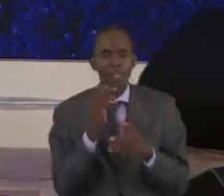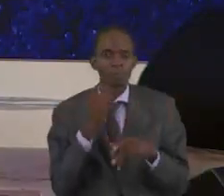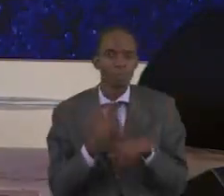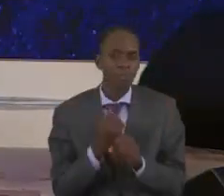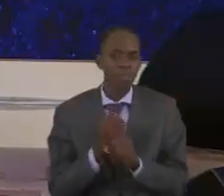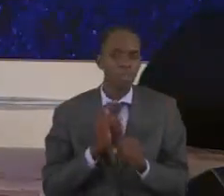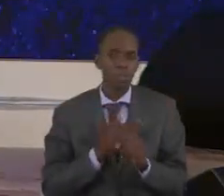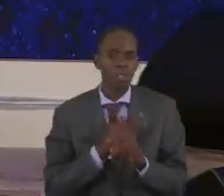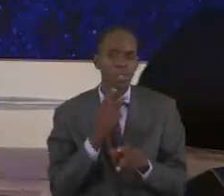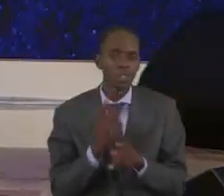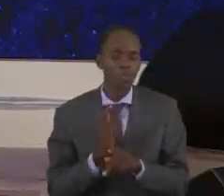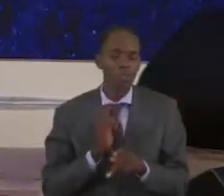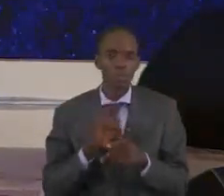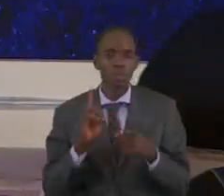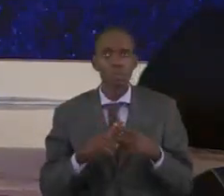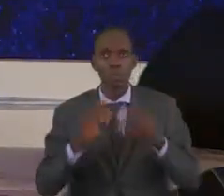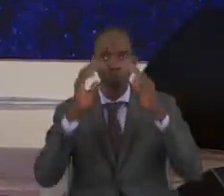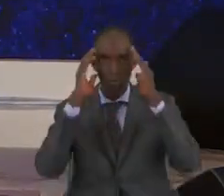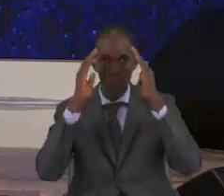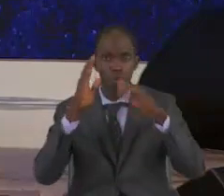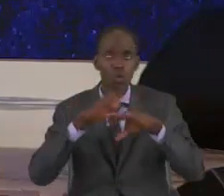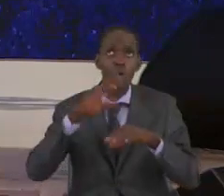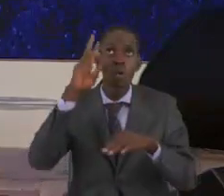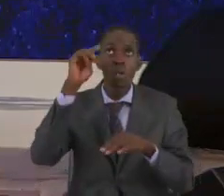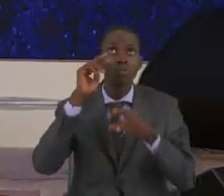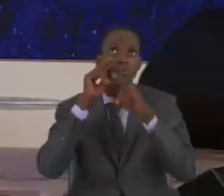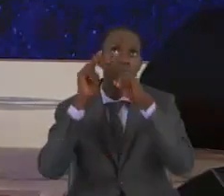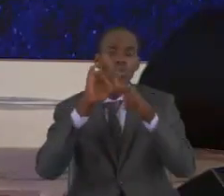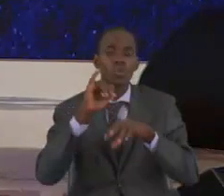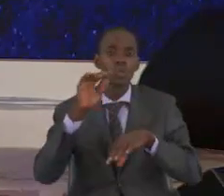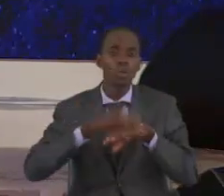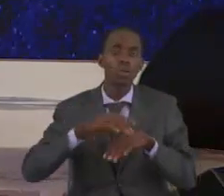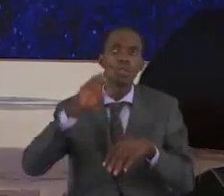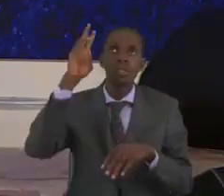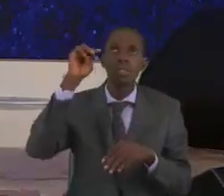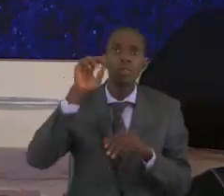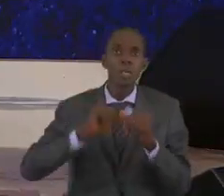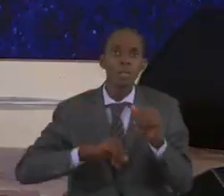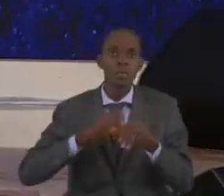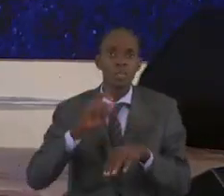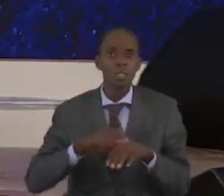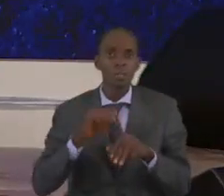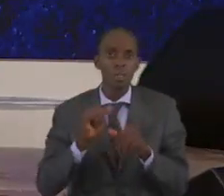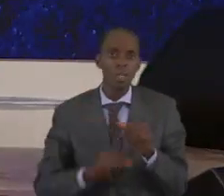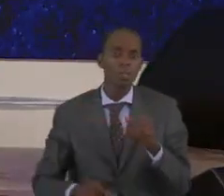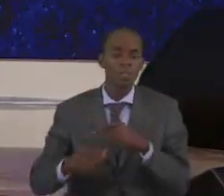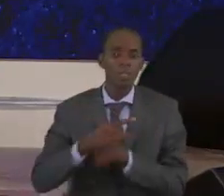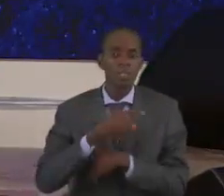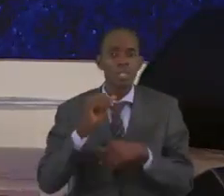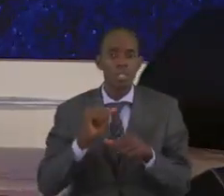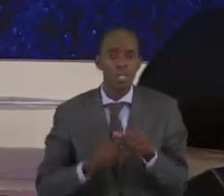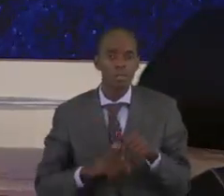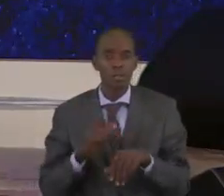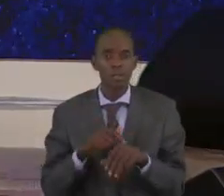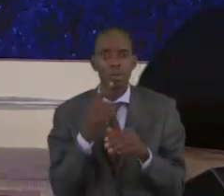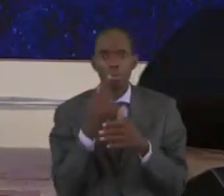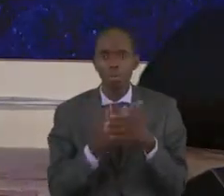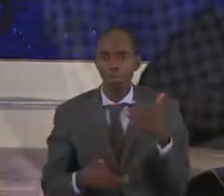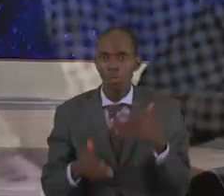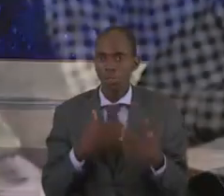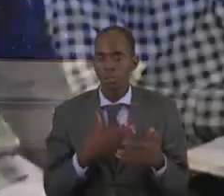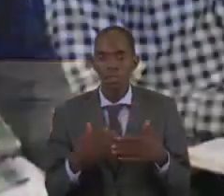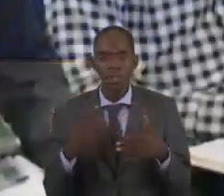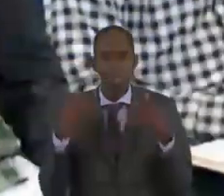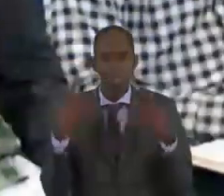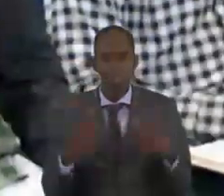focusing on him and looking unto him every time, every day, every moment, whatever